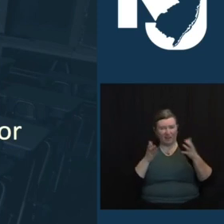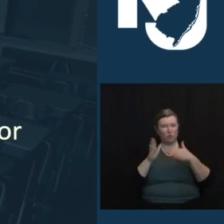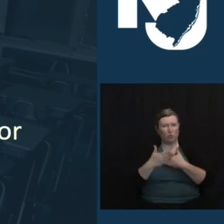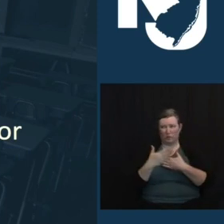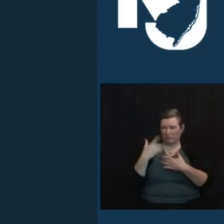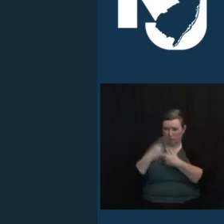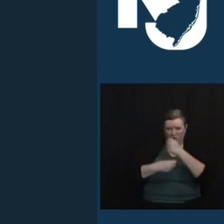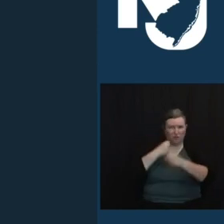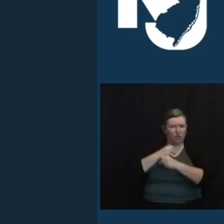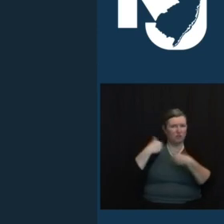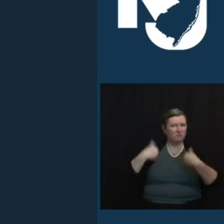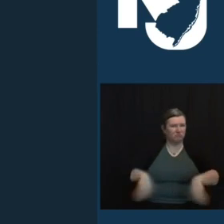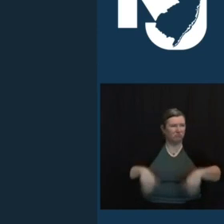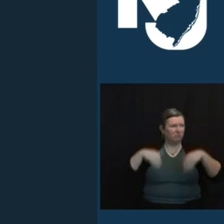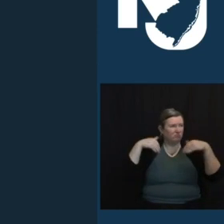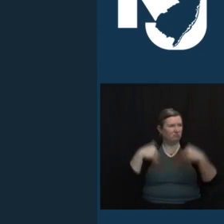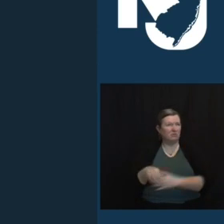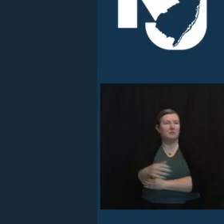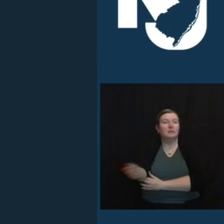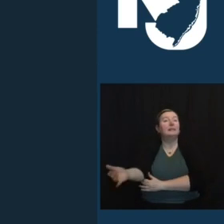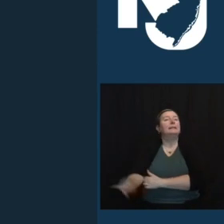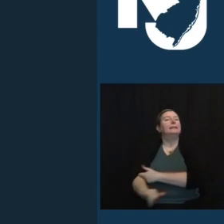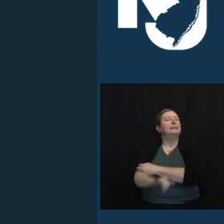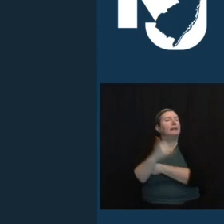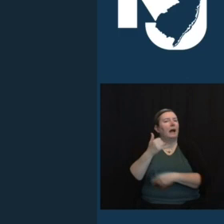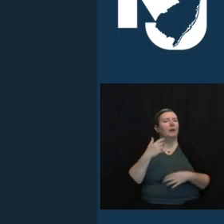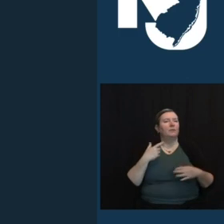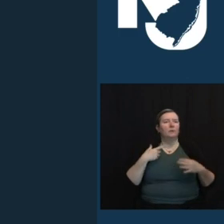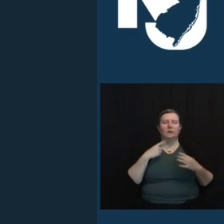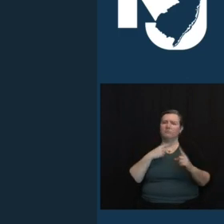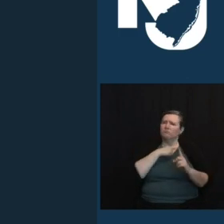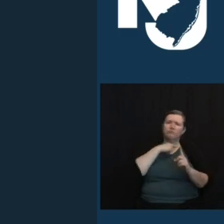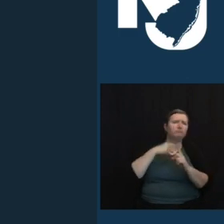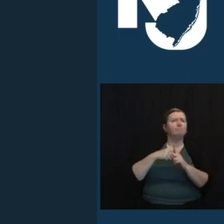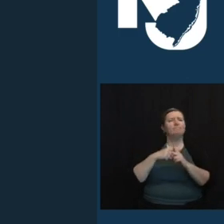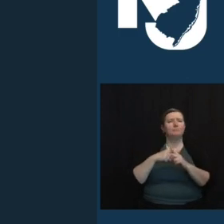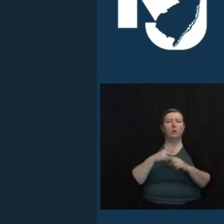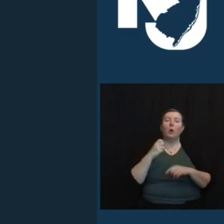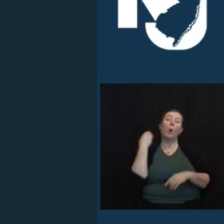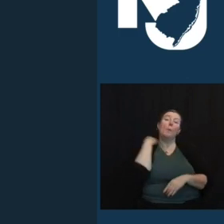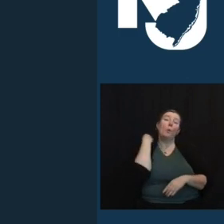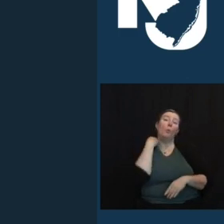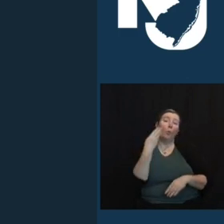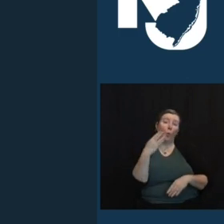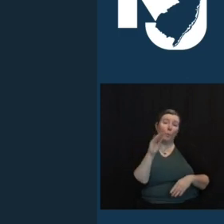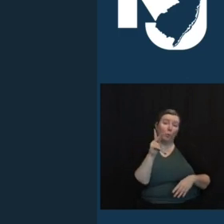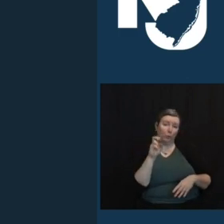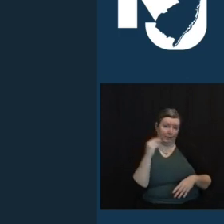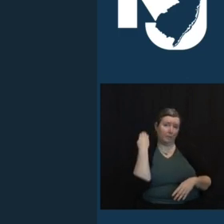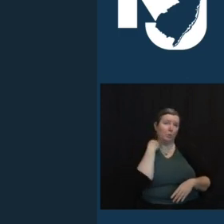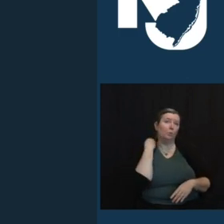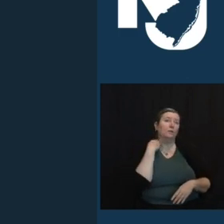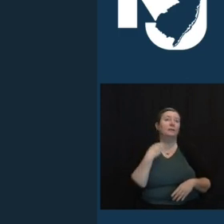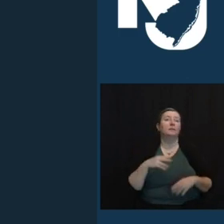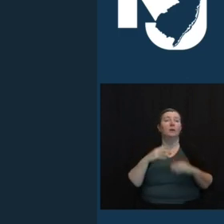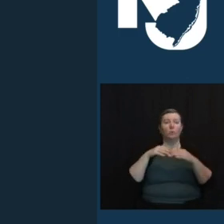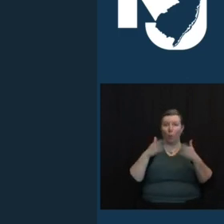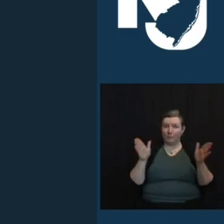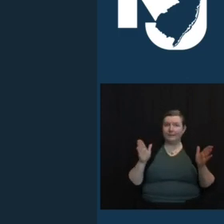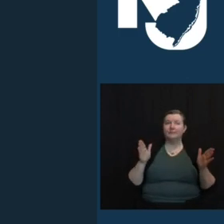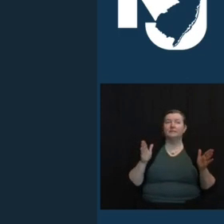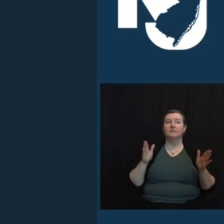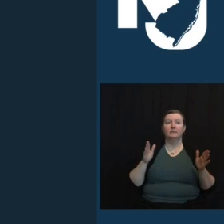County has been Hoboken, whose public schools have remained open for in-person instruction throughout nearly the entirety of the school